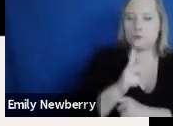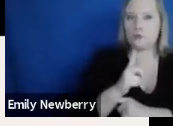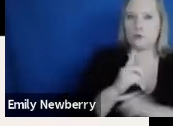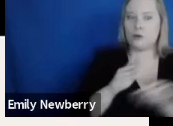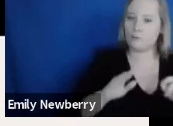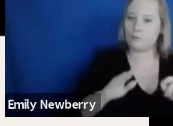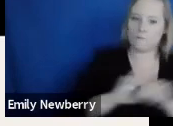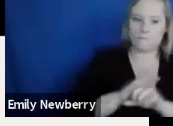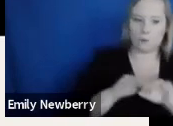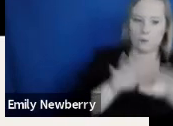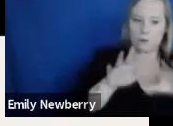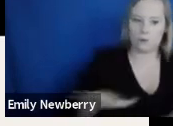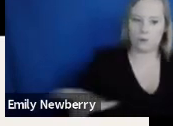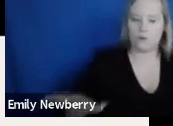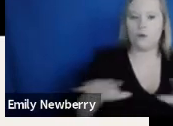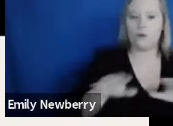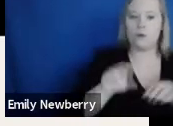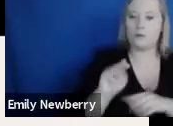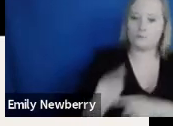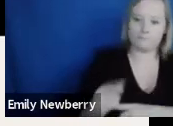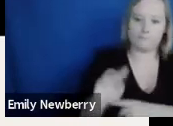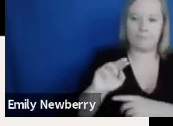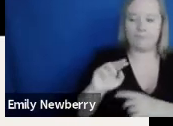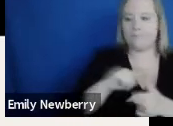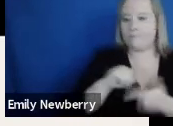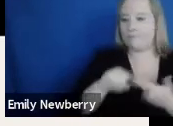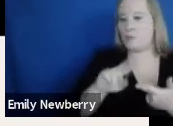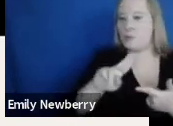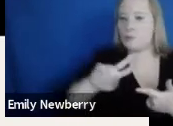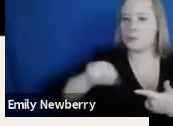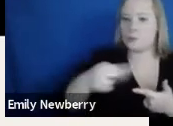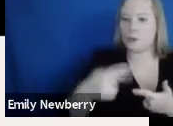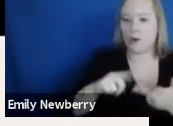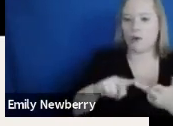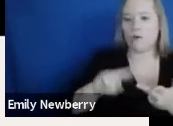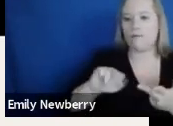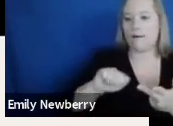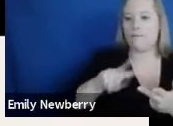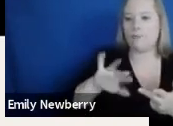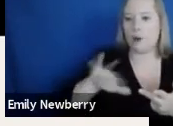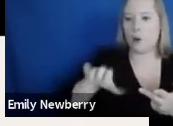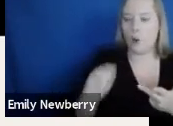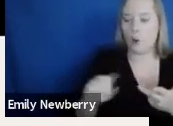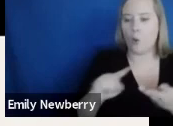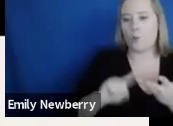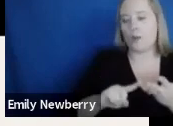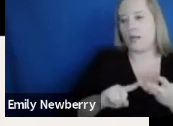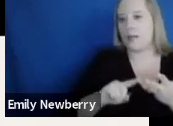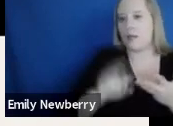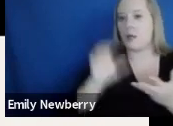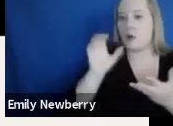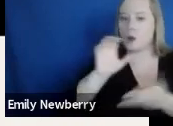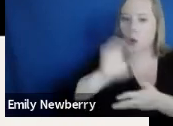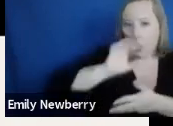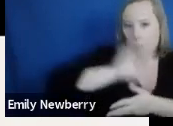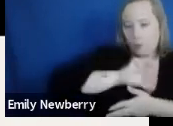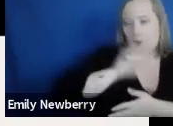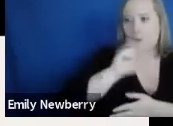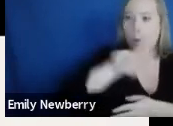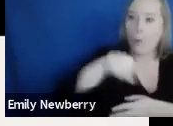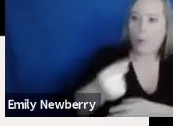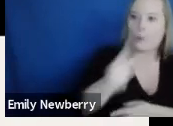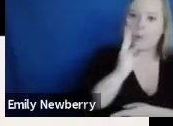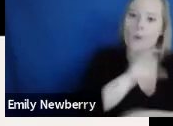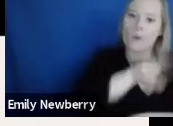you know, Colorado, New Mexico, Navajo Nation, Utah, as well as making it holistic in terms of water quality. We're not